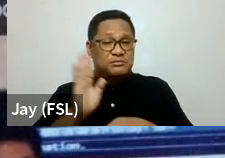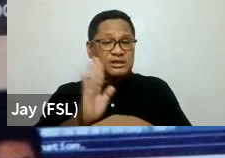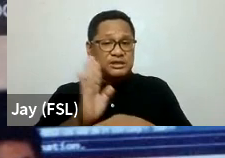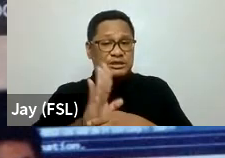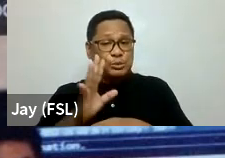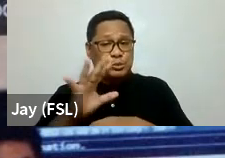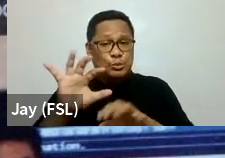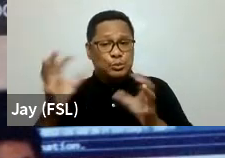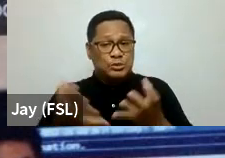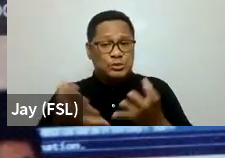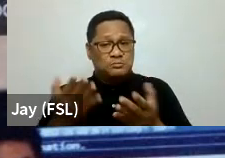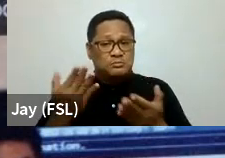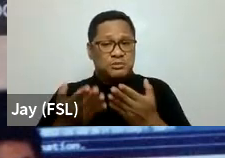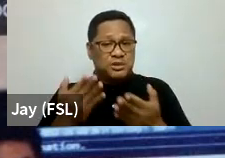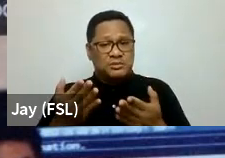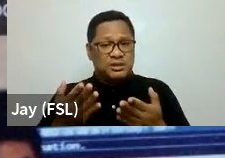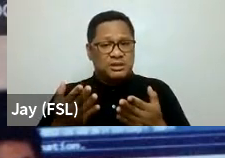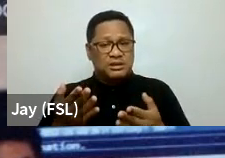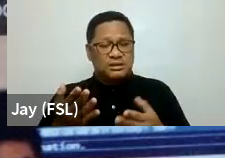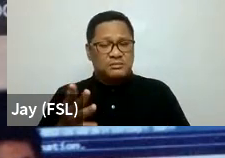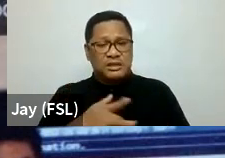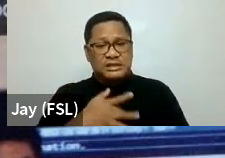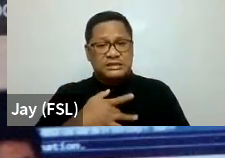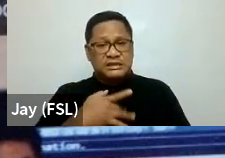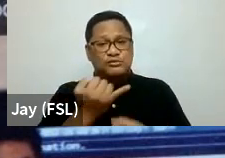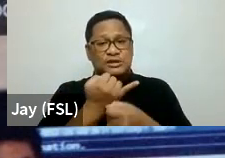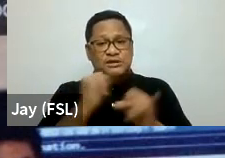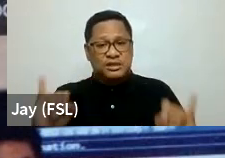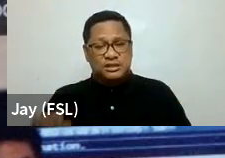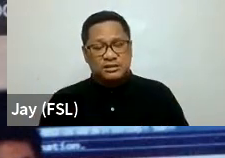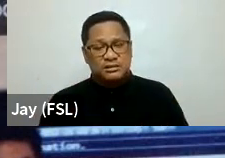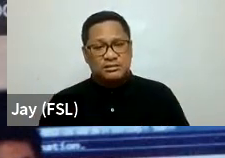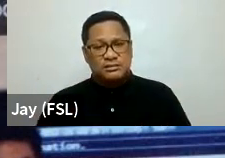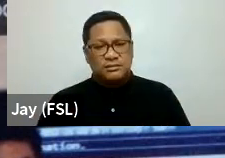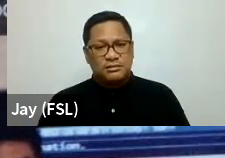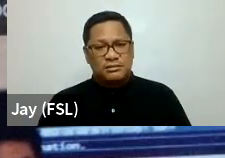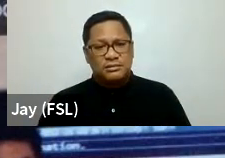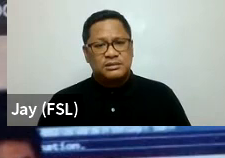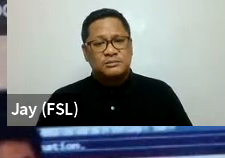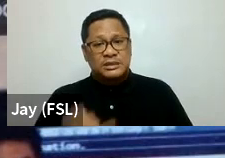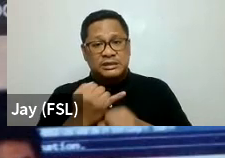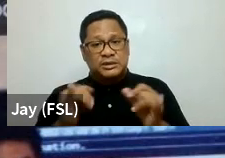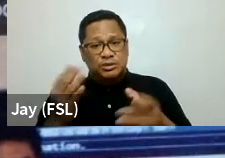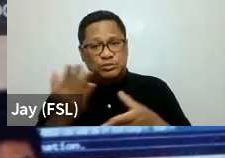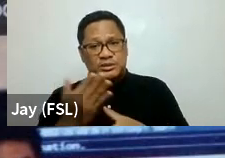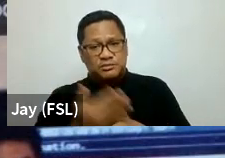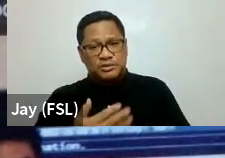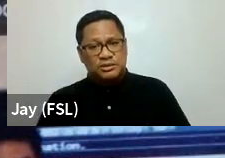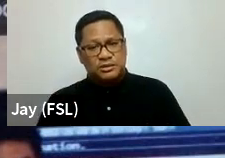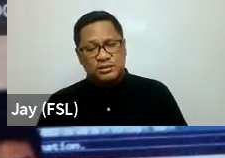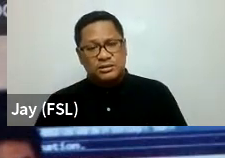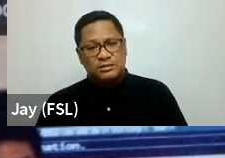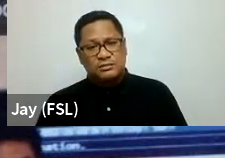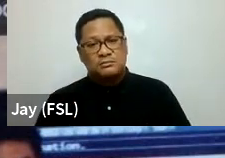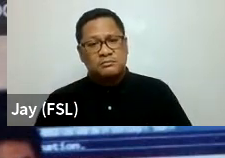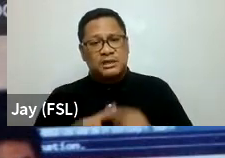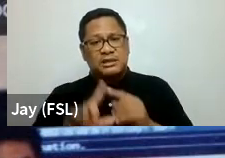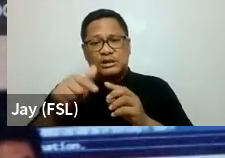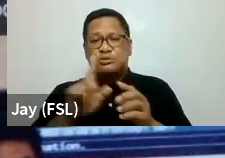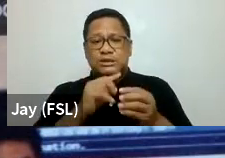Maybe my independence, maybe my sense of independence is getting in the way. Anyway, I lost this job